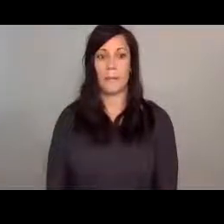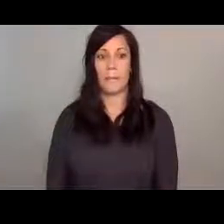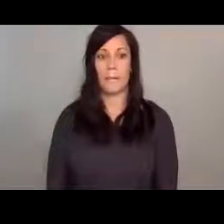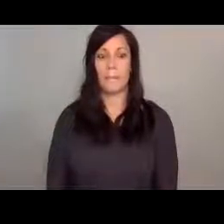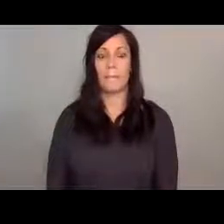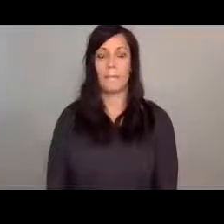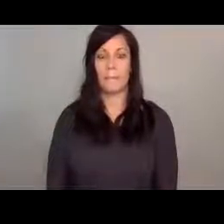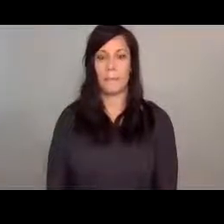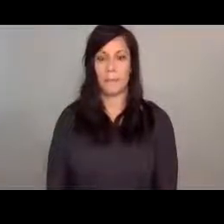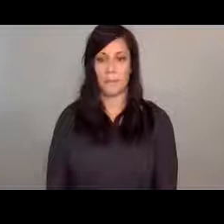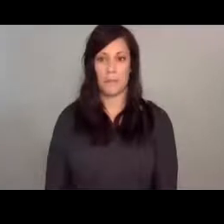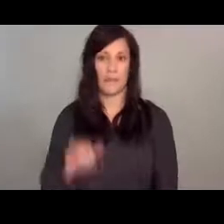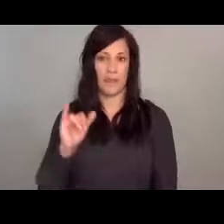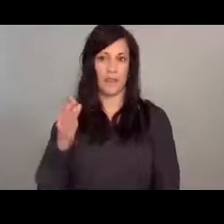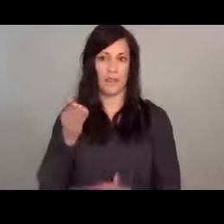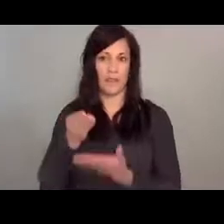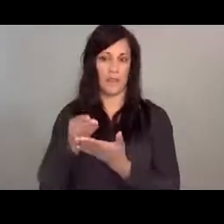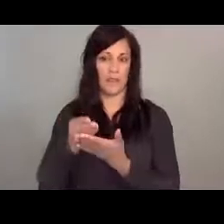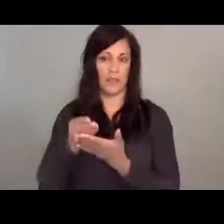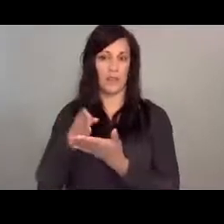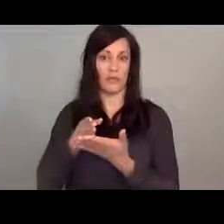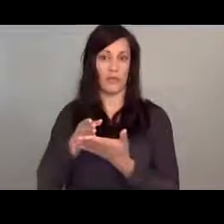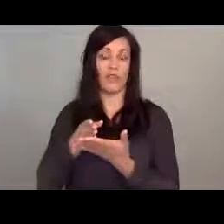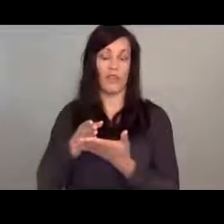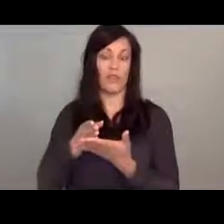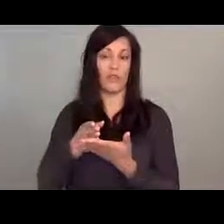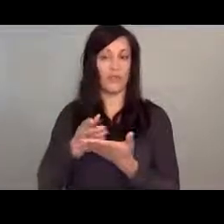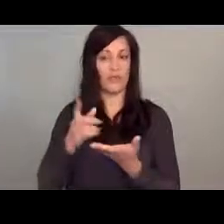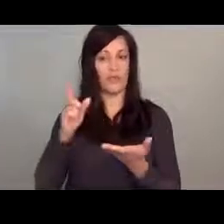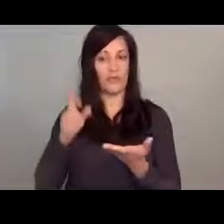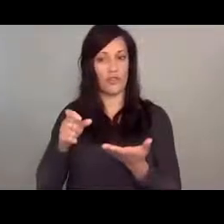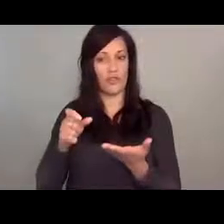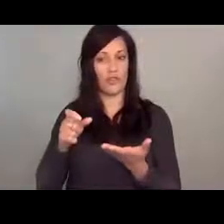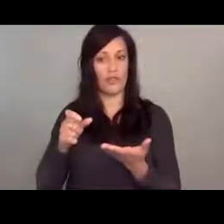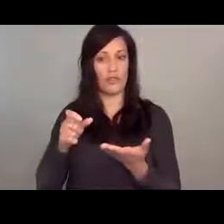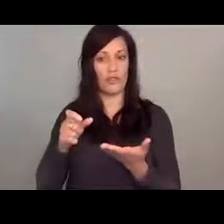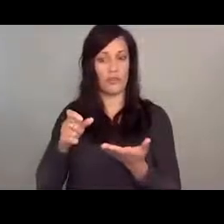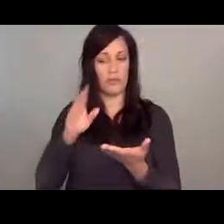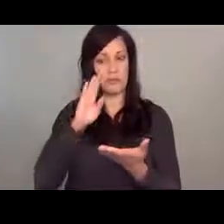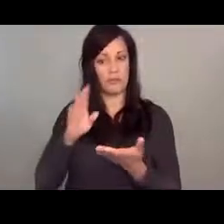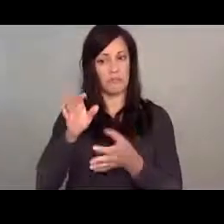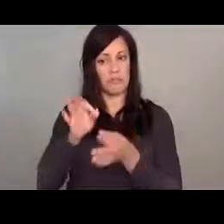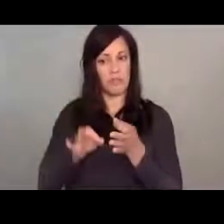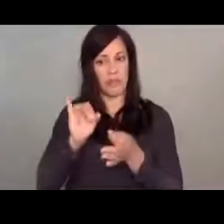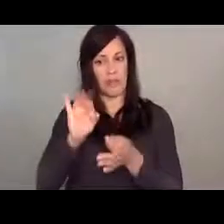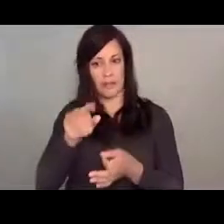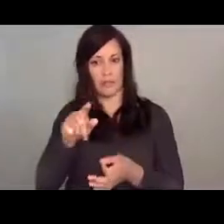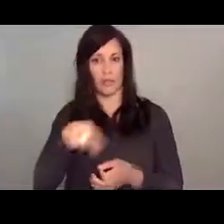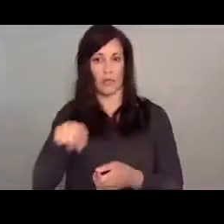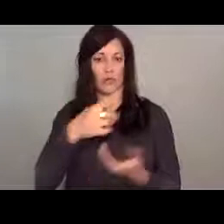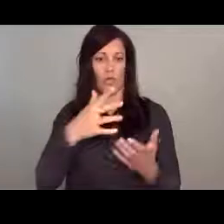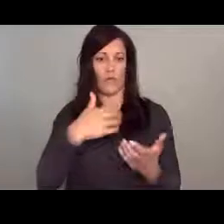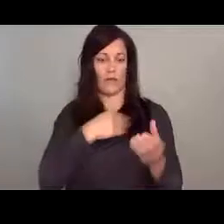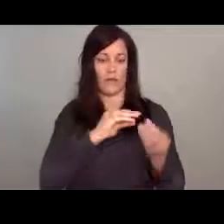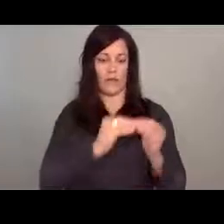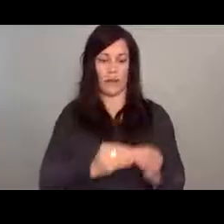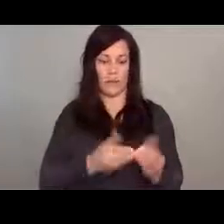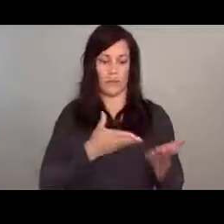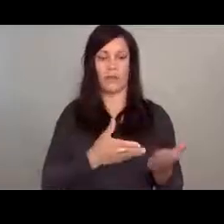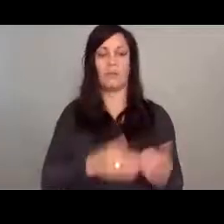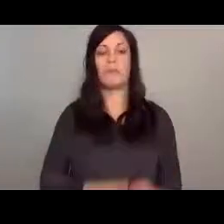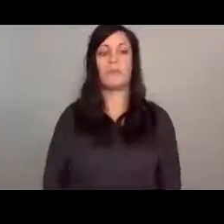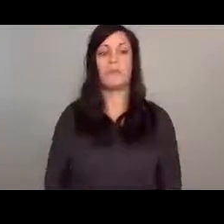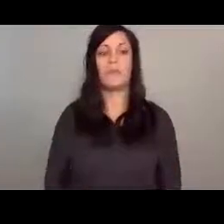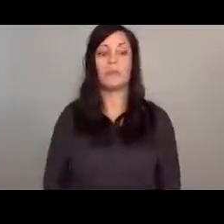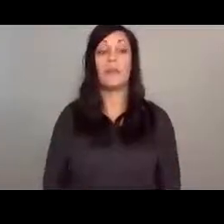financial section for the application. Should be pretty easy if you have those numbers in front of you. The next section is